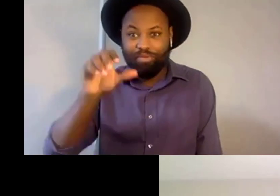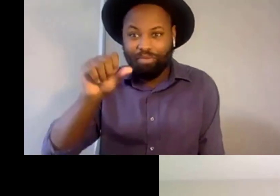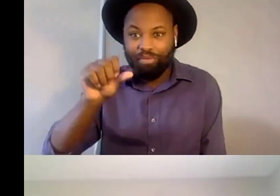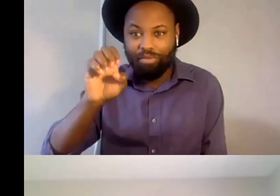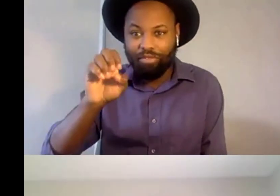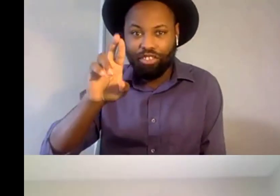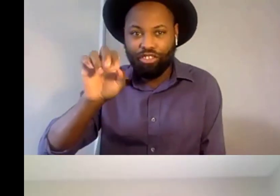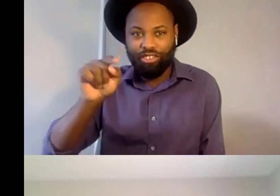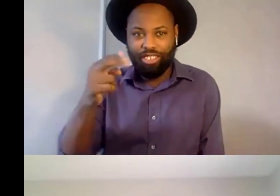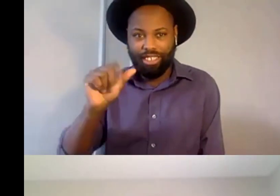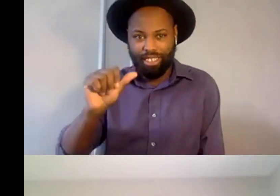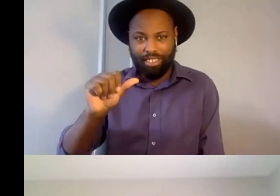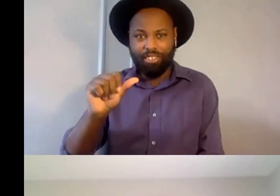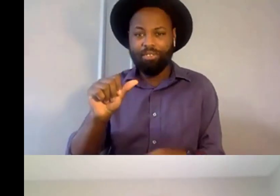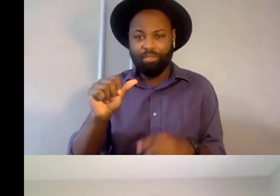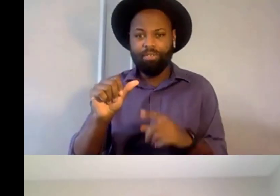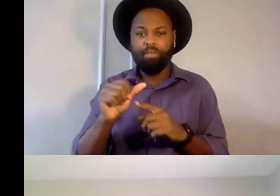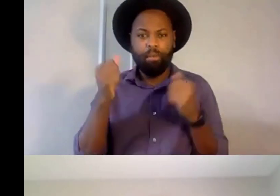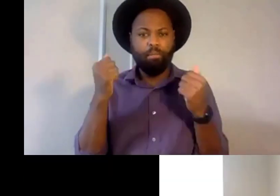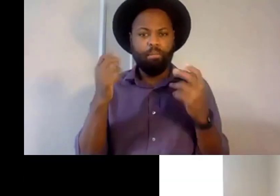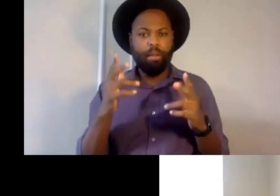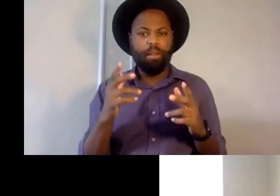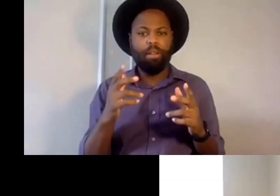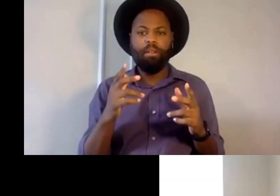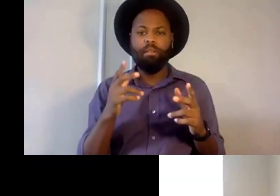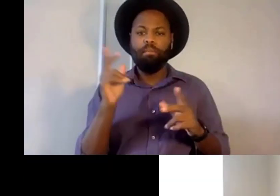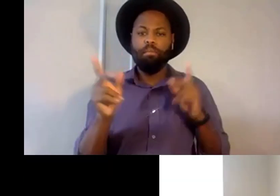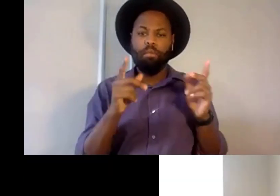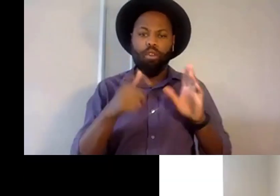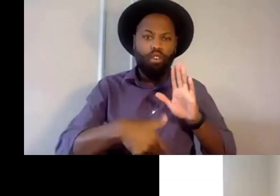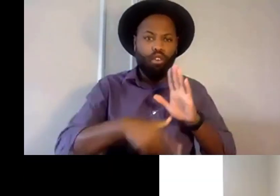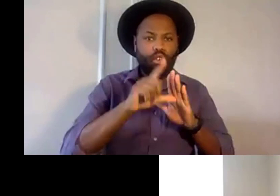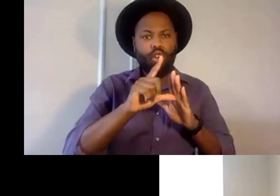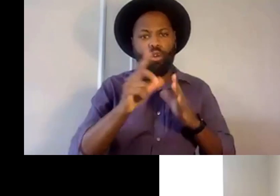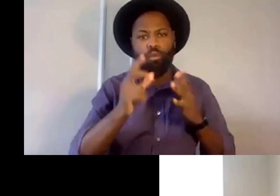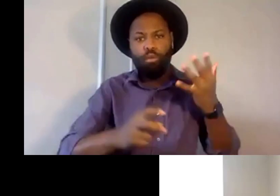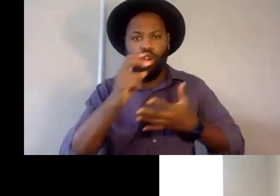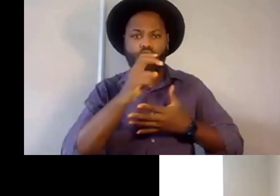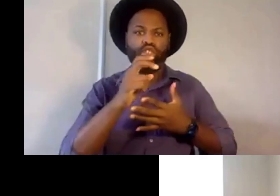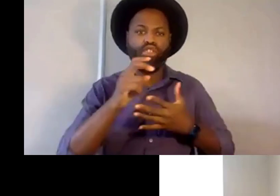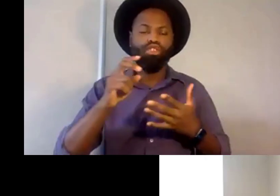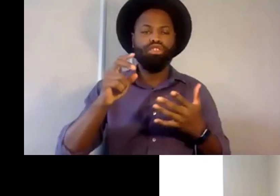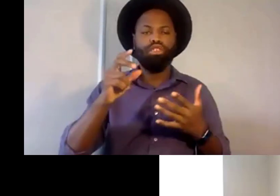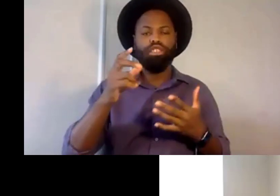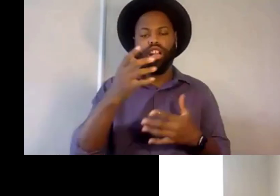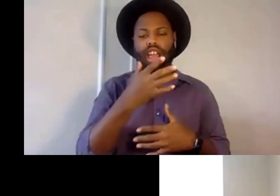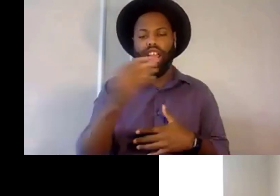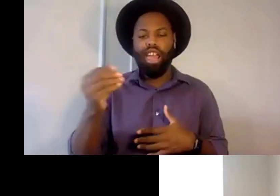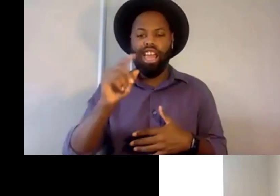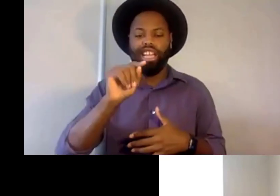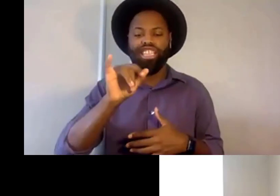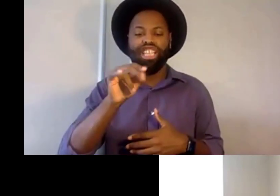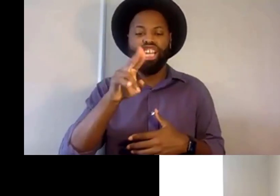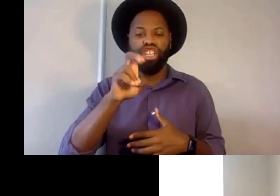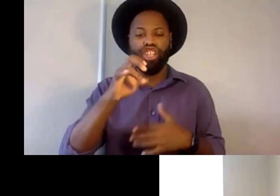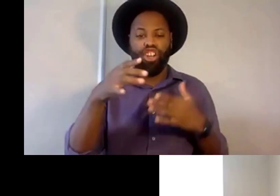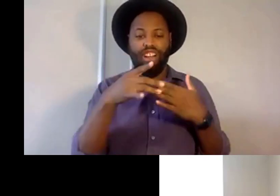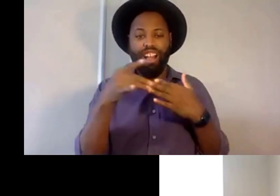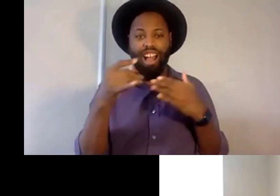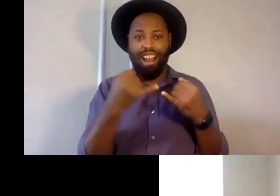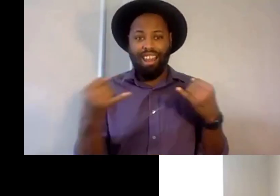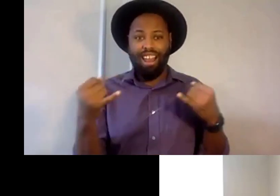maybe reviewing promotion and tenure guidelines that you have. I know that people